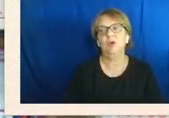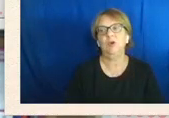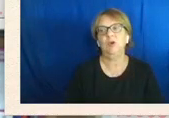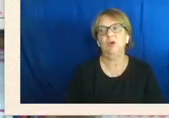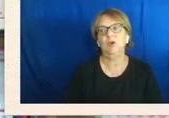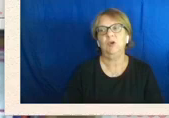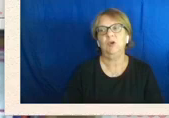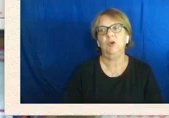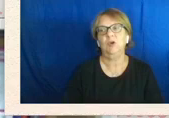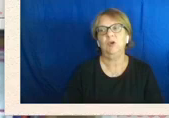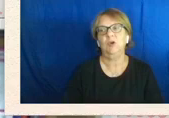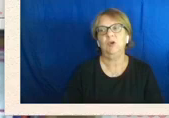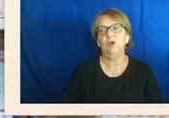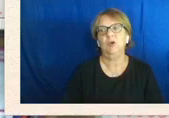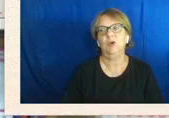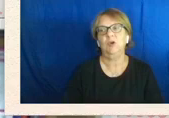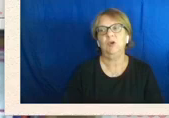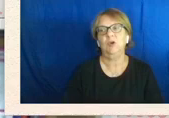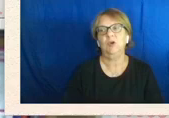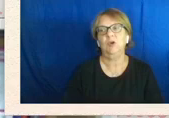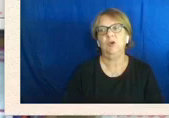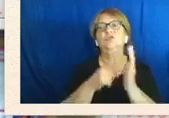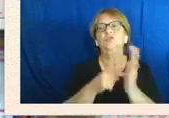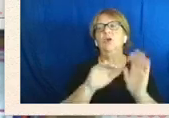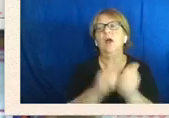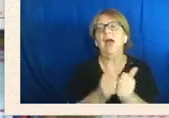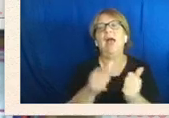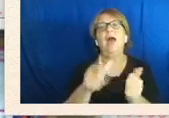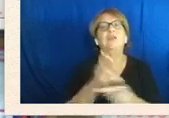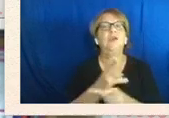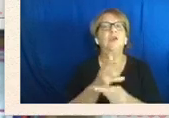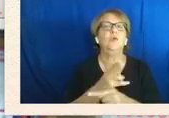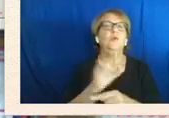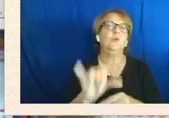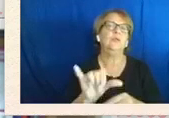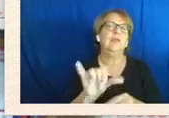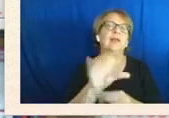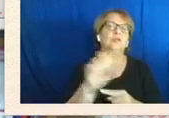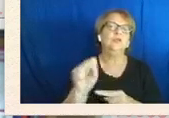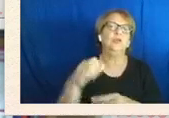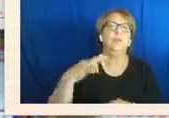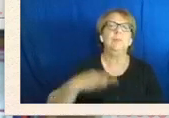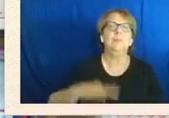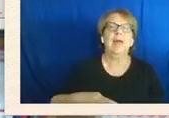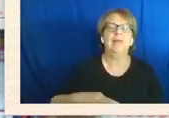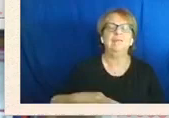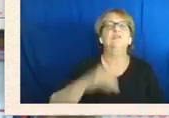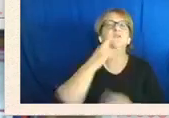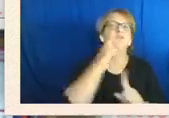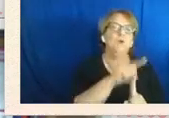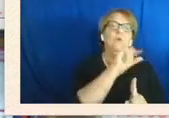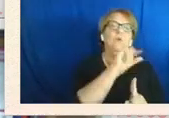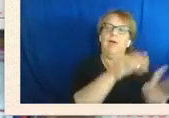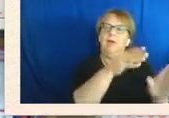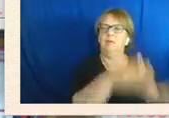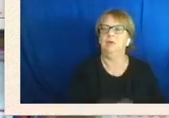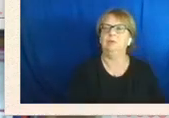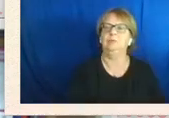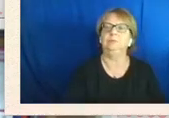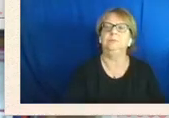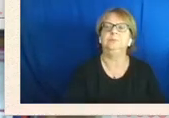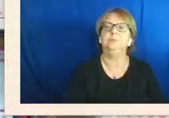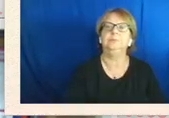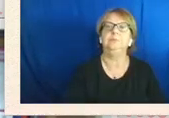Security showing how they manage that Social Security benefits on behalf of that individual. So I